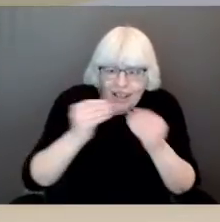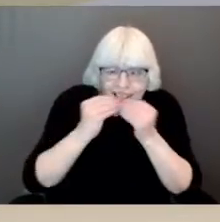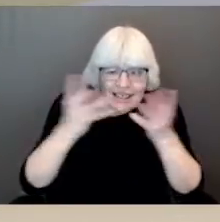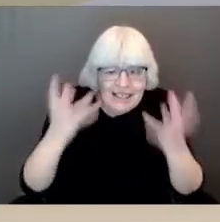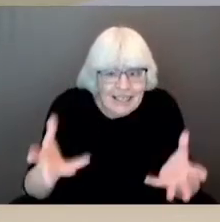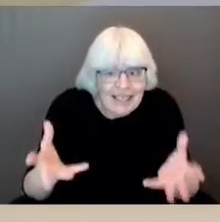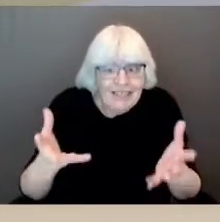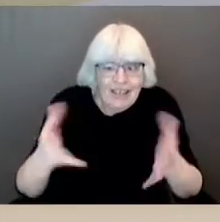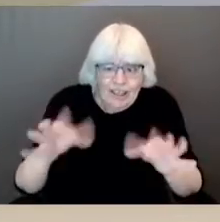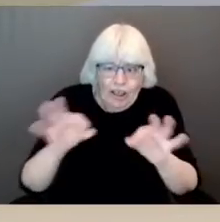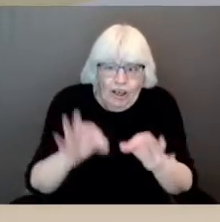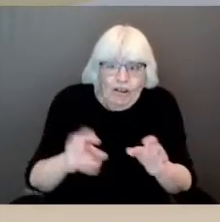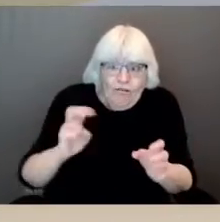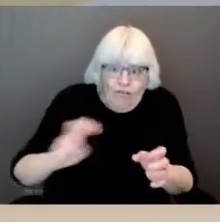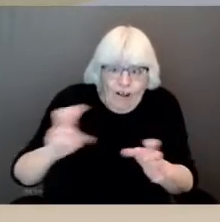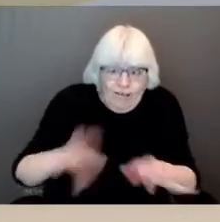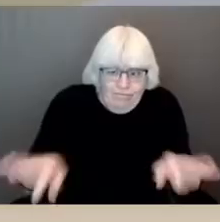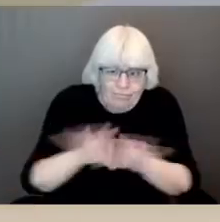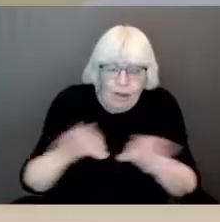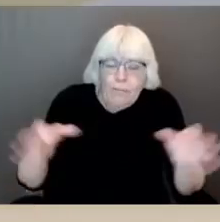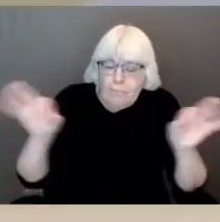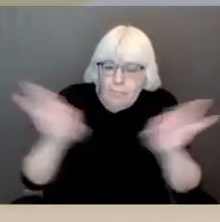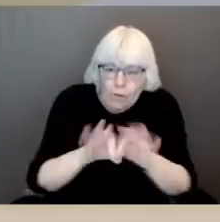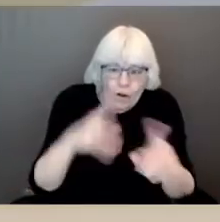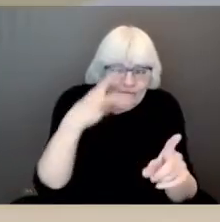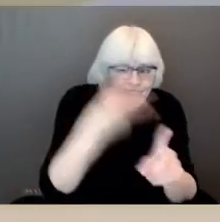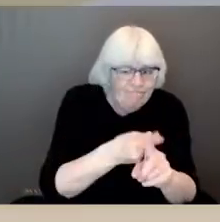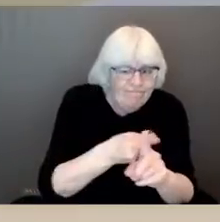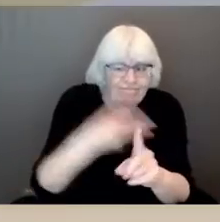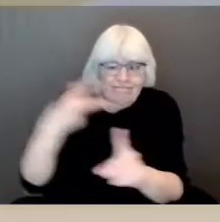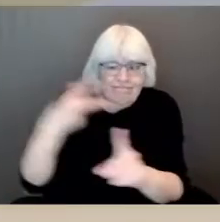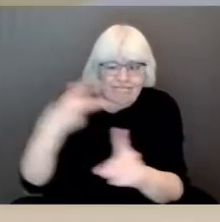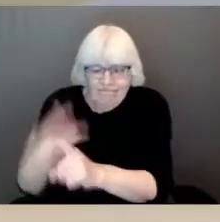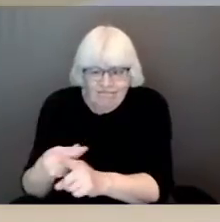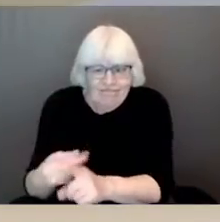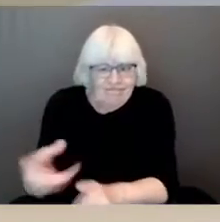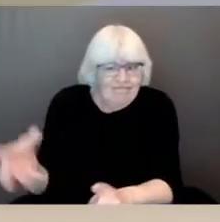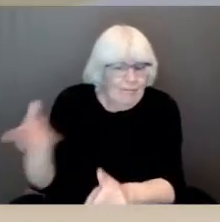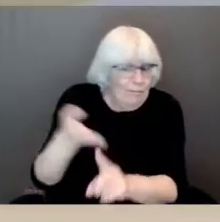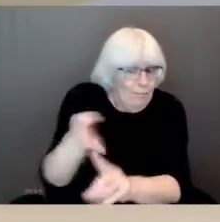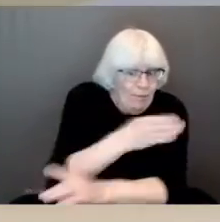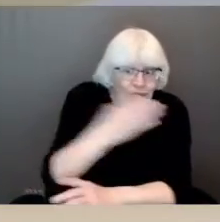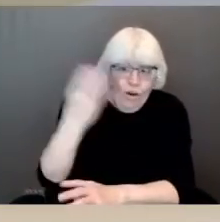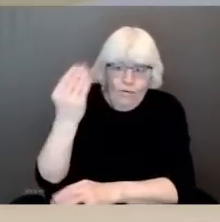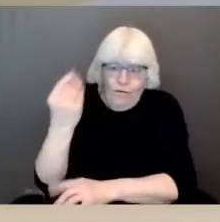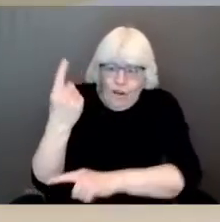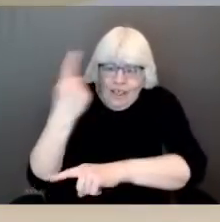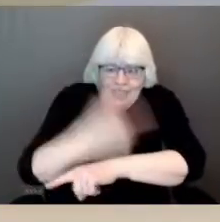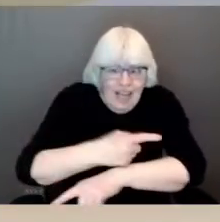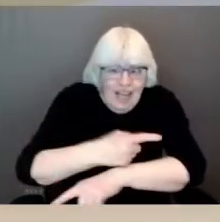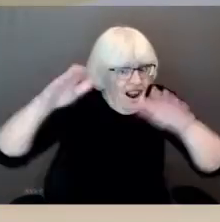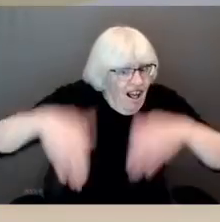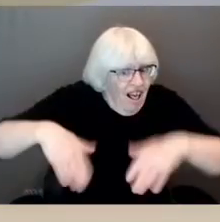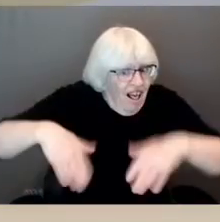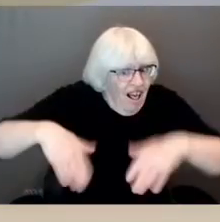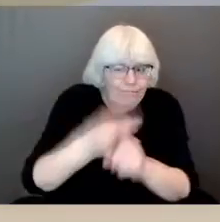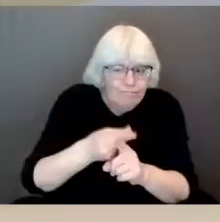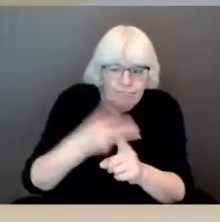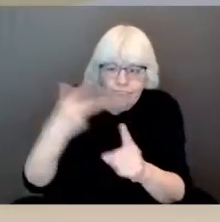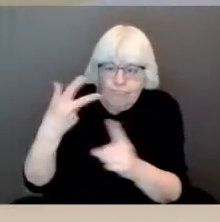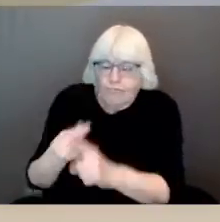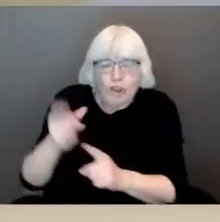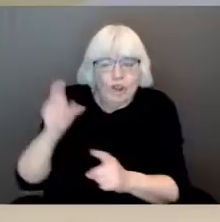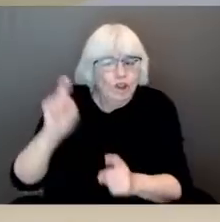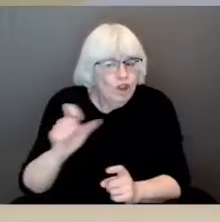days. You should not travel out of the province if you are not fully vaccinated. In addition, follow the public health measures in the jurisdiction